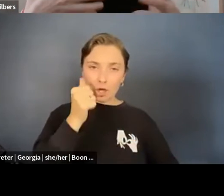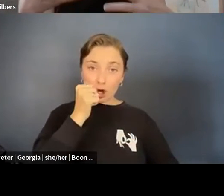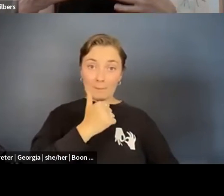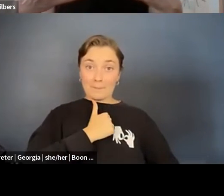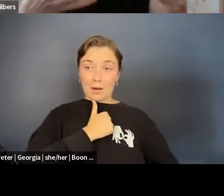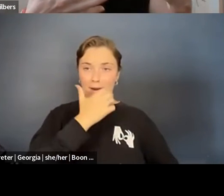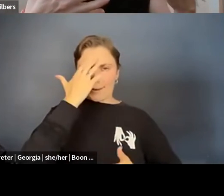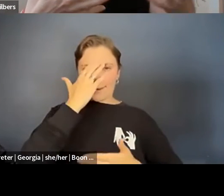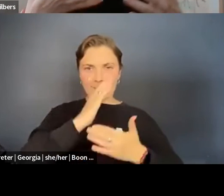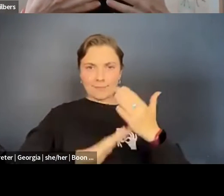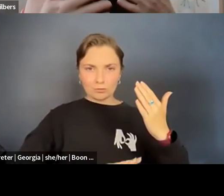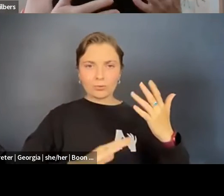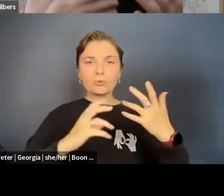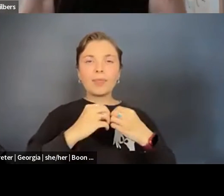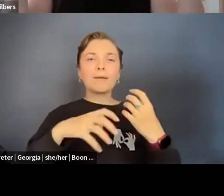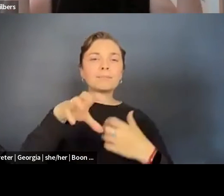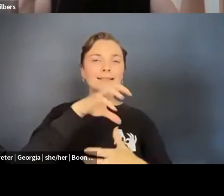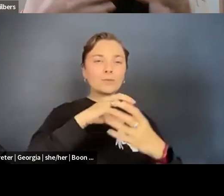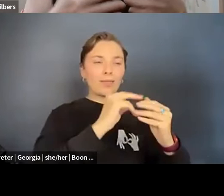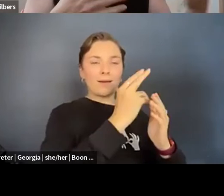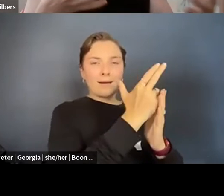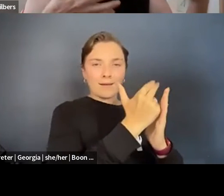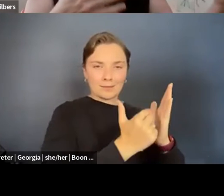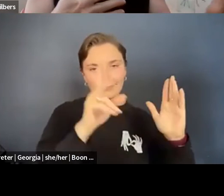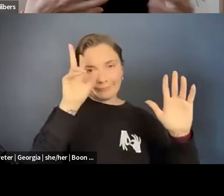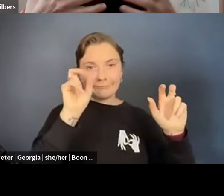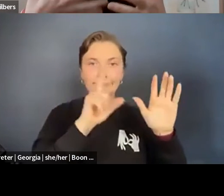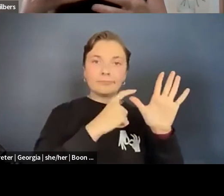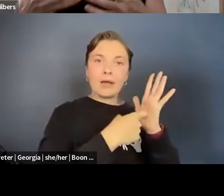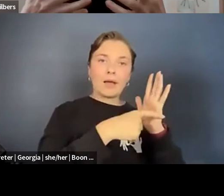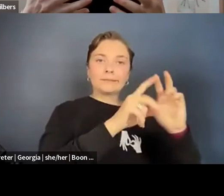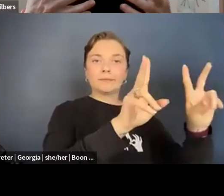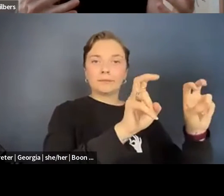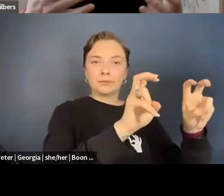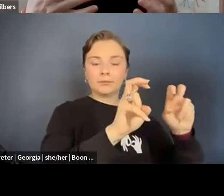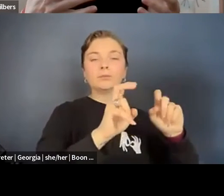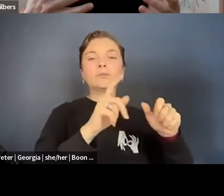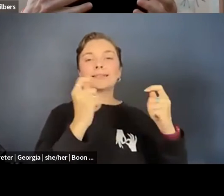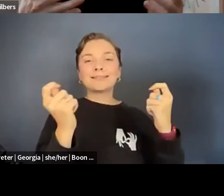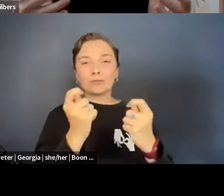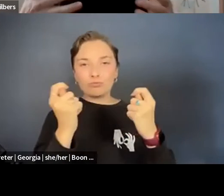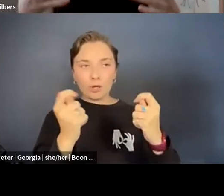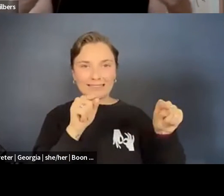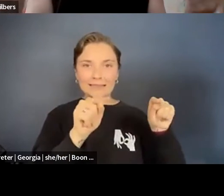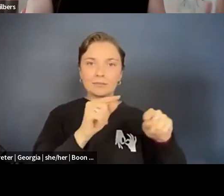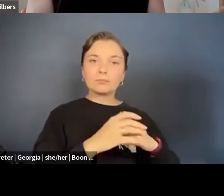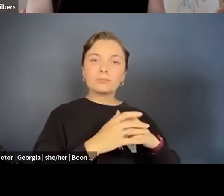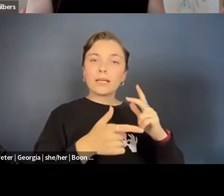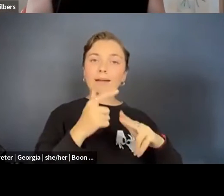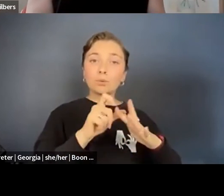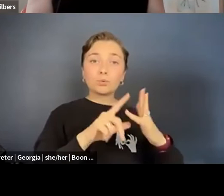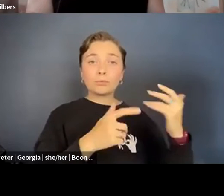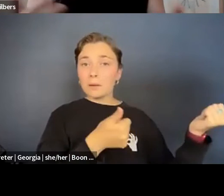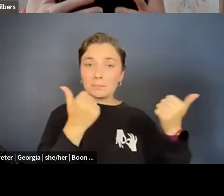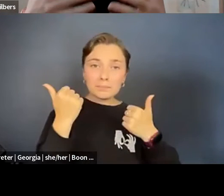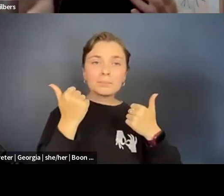experience around that mix between art, what we call art or creativity, and ceremony is if we do that well, we